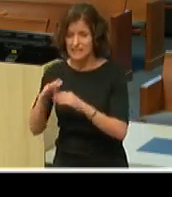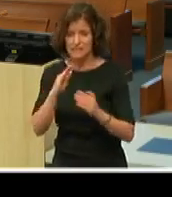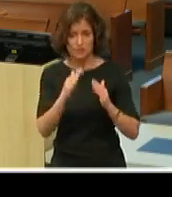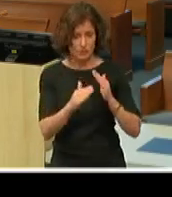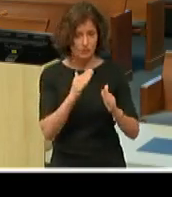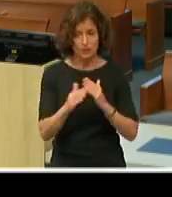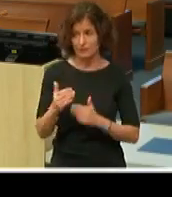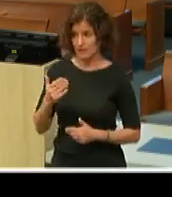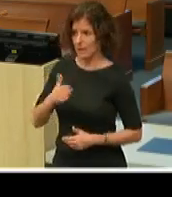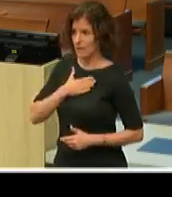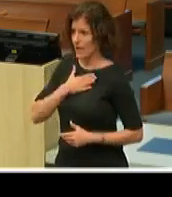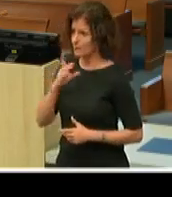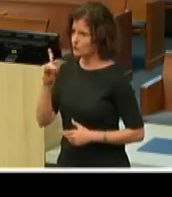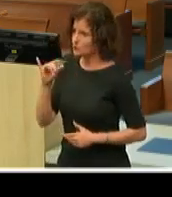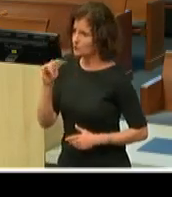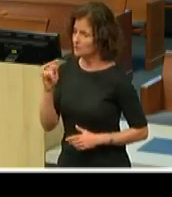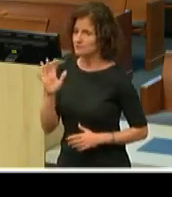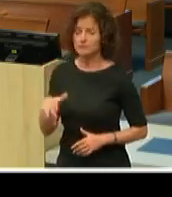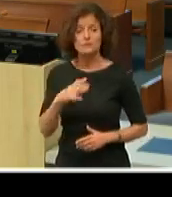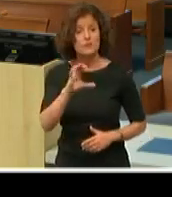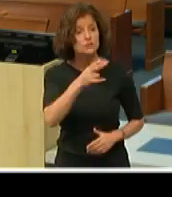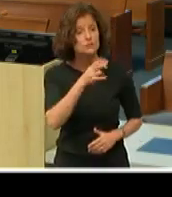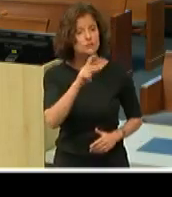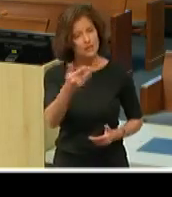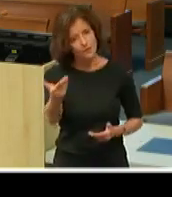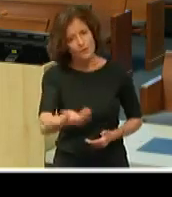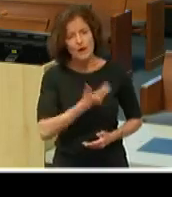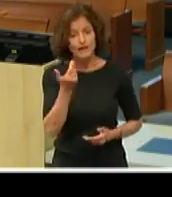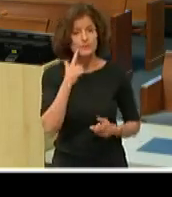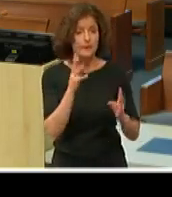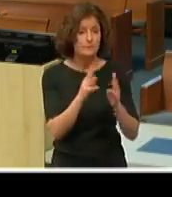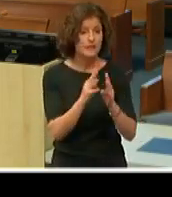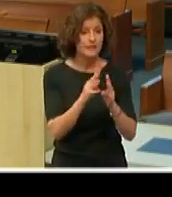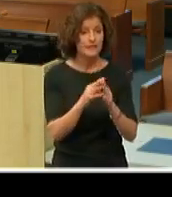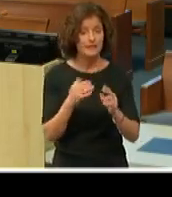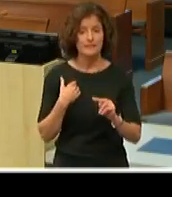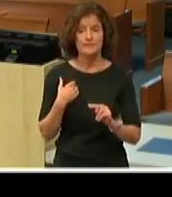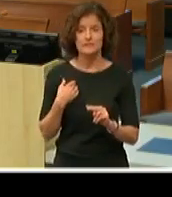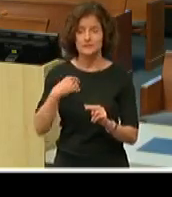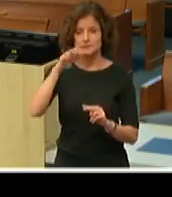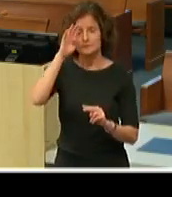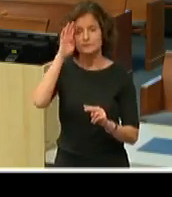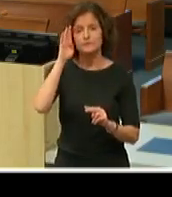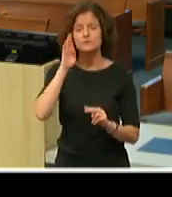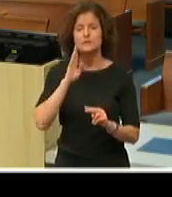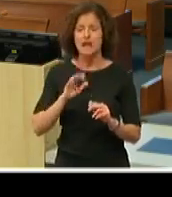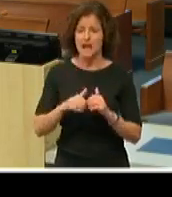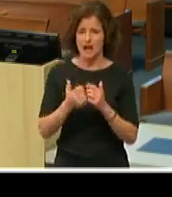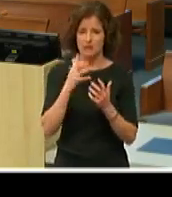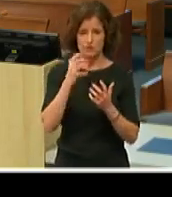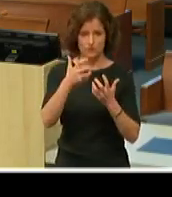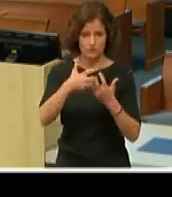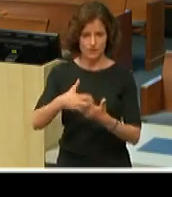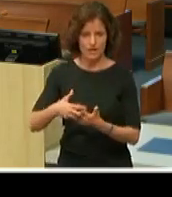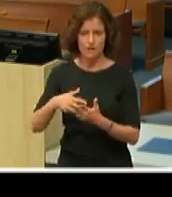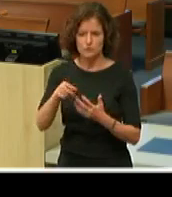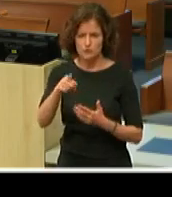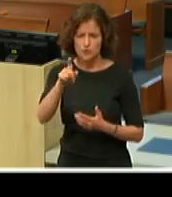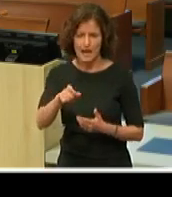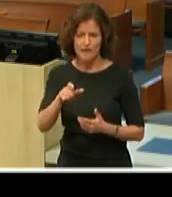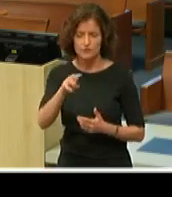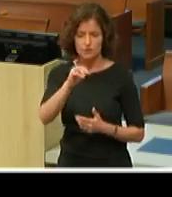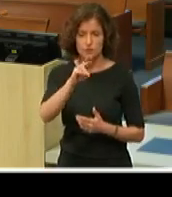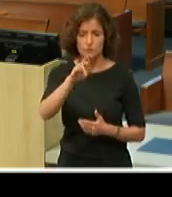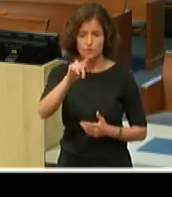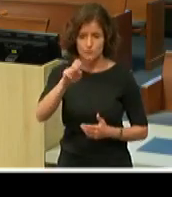that. Okay, Chuck, welcome to the meeting. And hey, Chuck. And the way it's going to work is you have to mute and